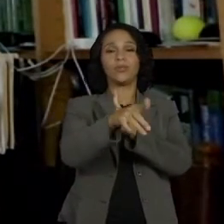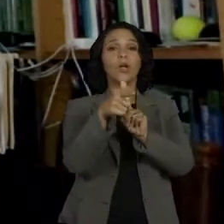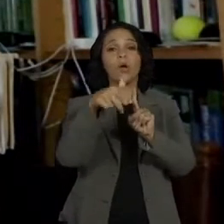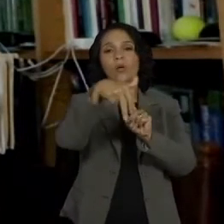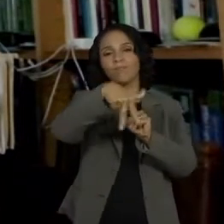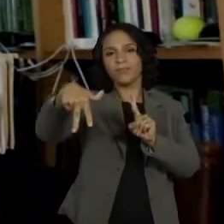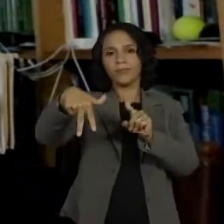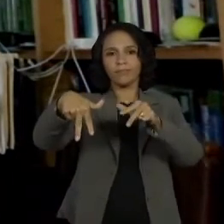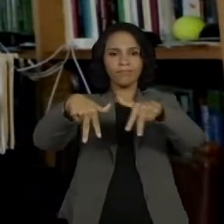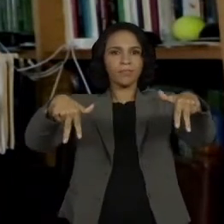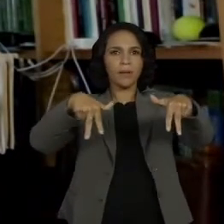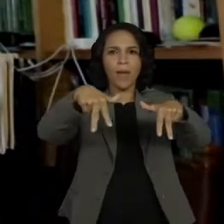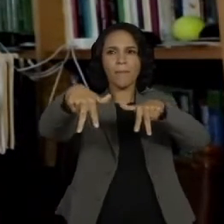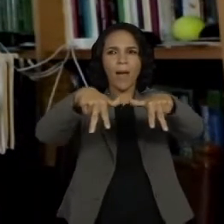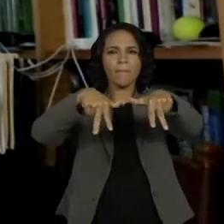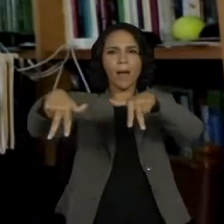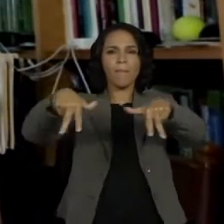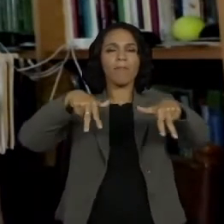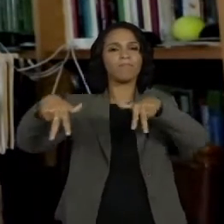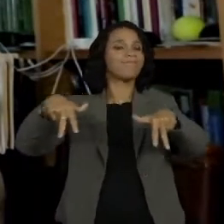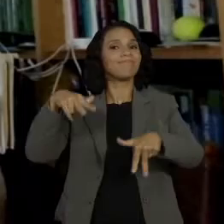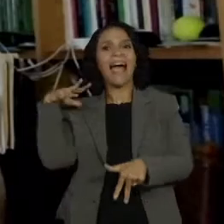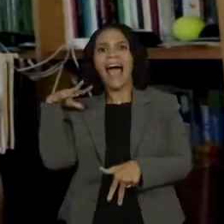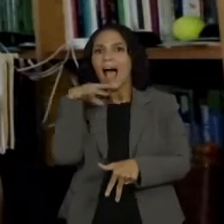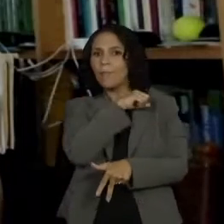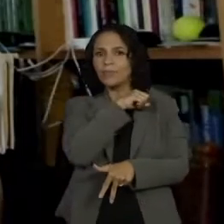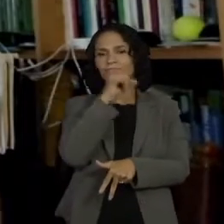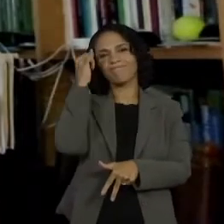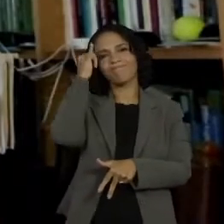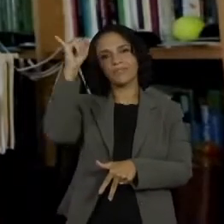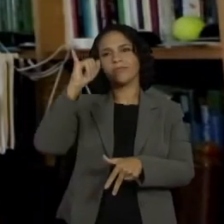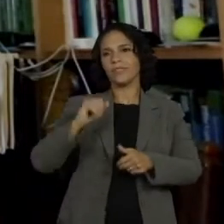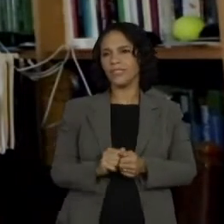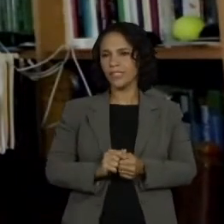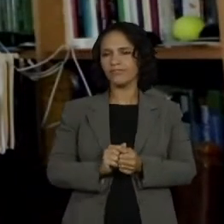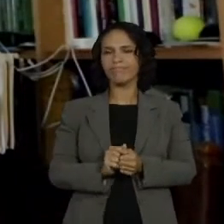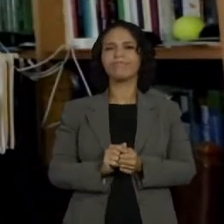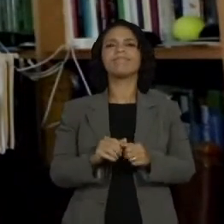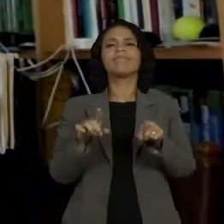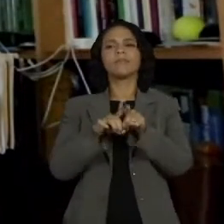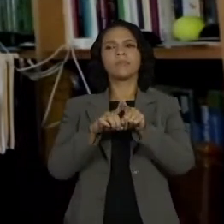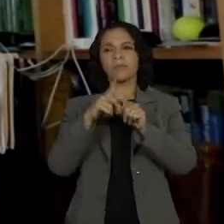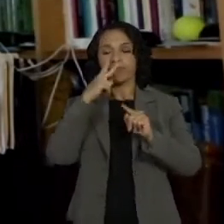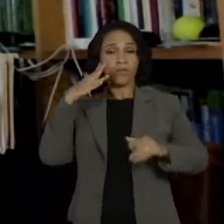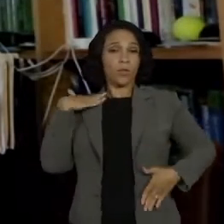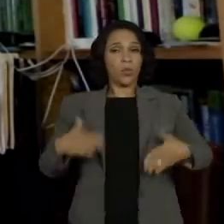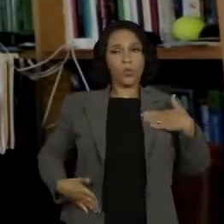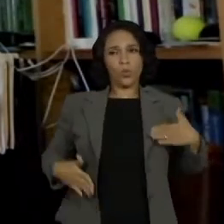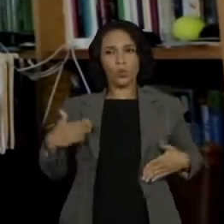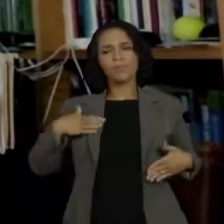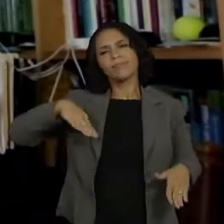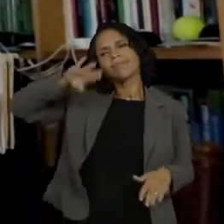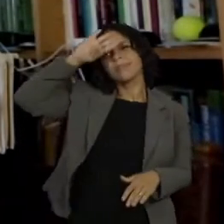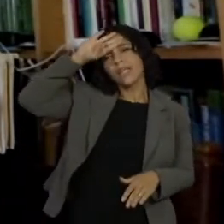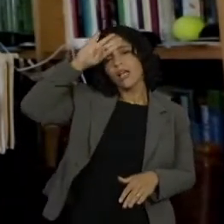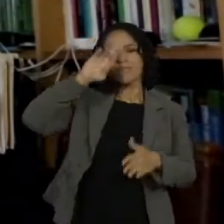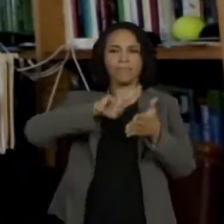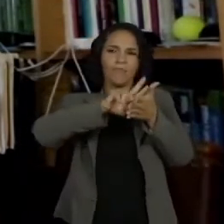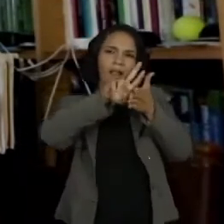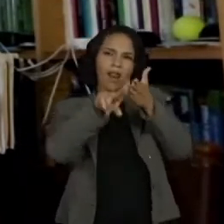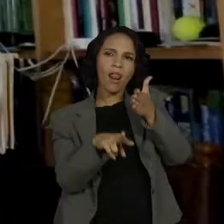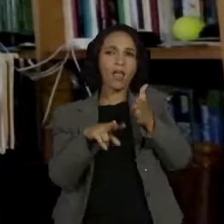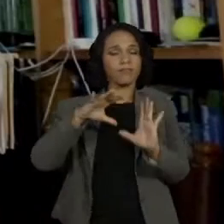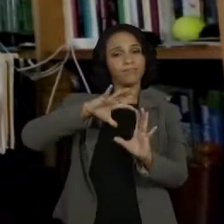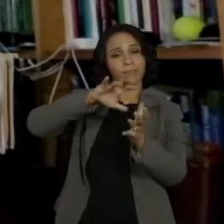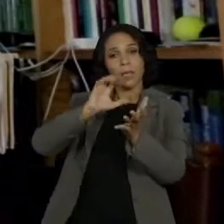many people sick too quickly. Transmit before you cause symptoms and spread around the world. And when it's doing that,